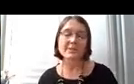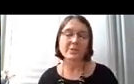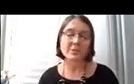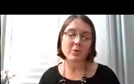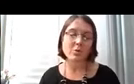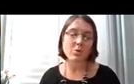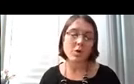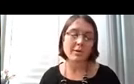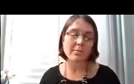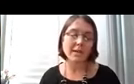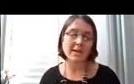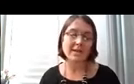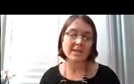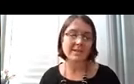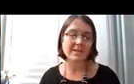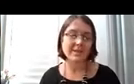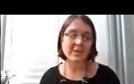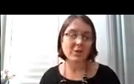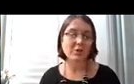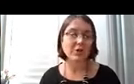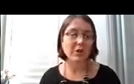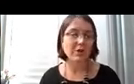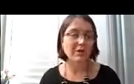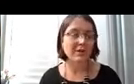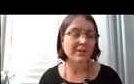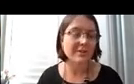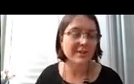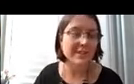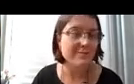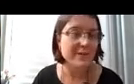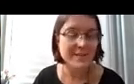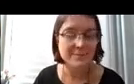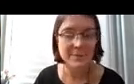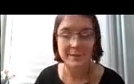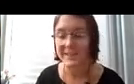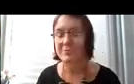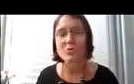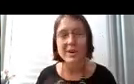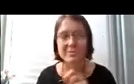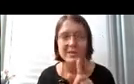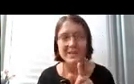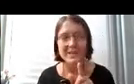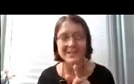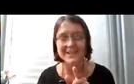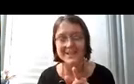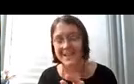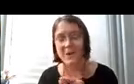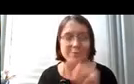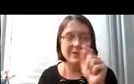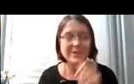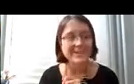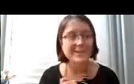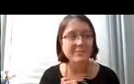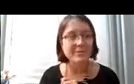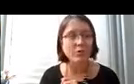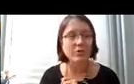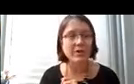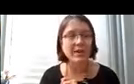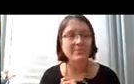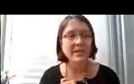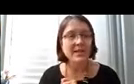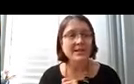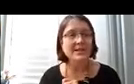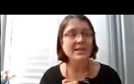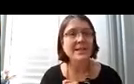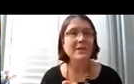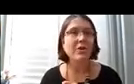I'm going to give you 1 minute on the clock. I know this says 5 minutes, but I'm going to give you 1 minute. Hopefully you can do it